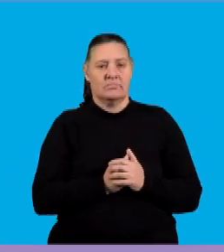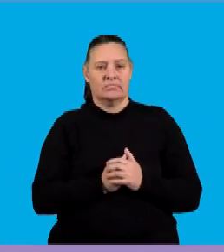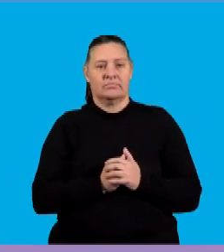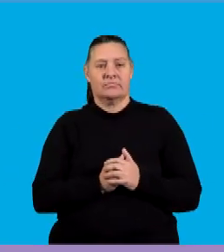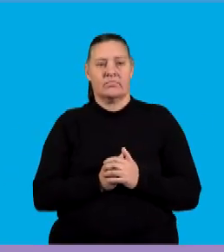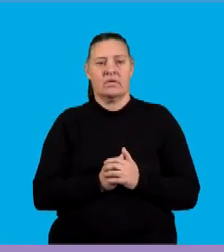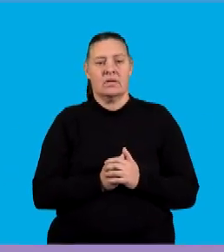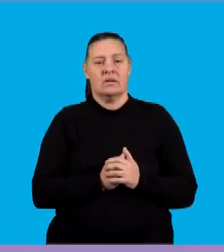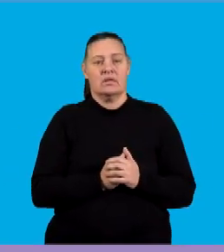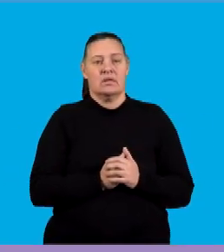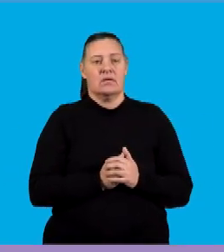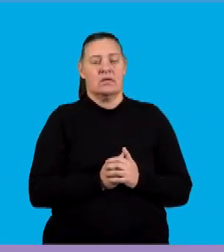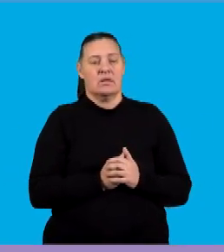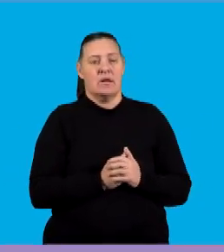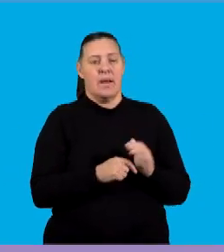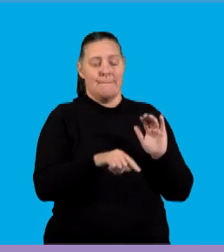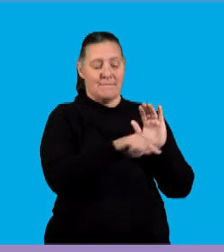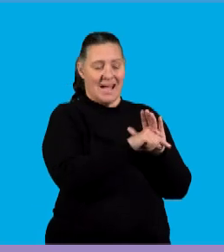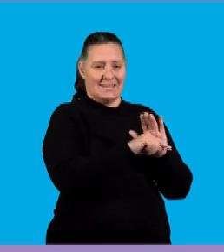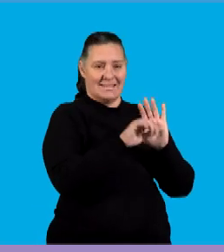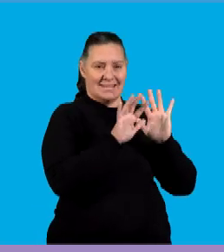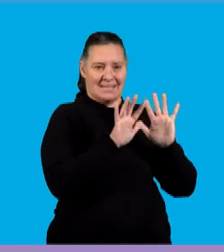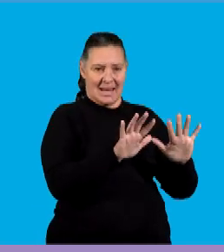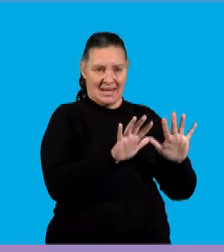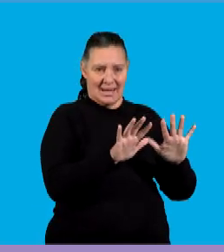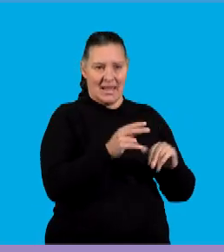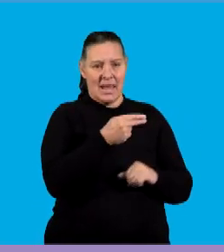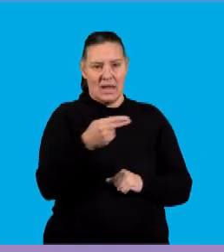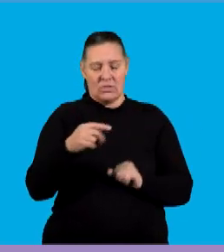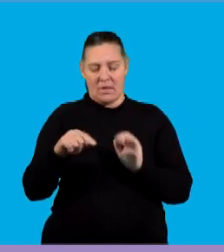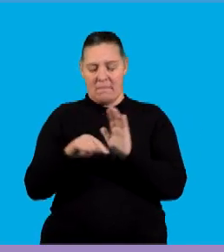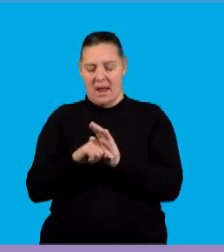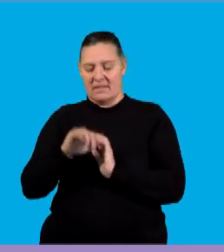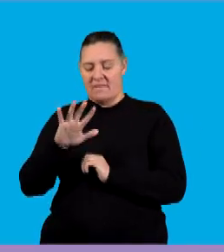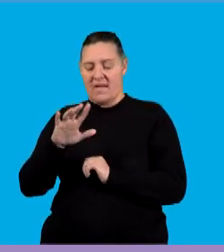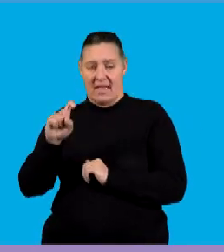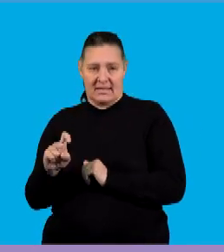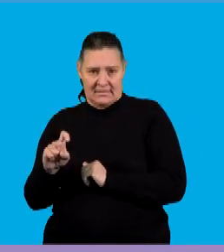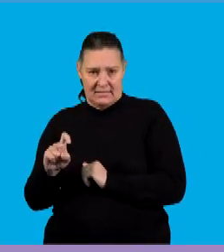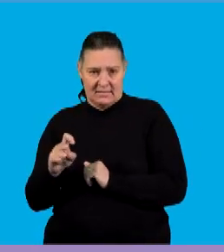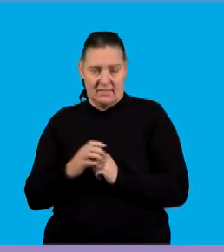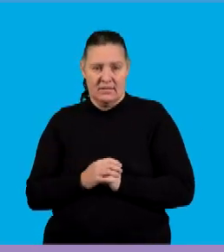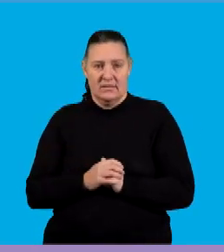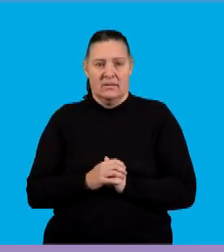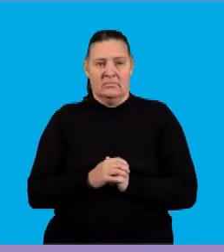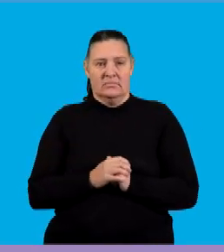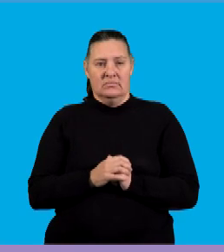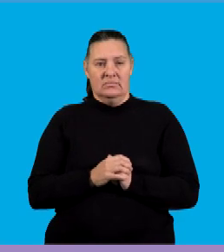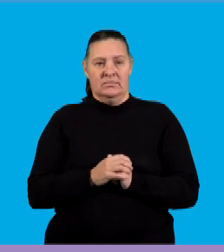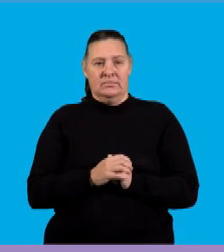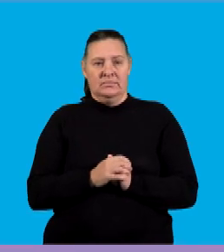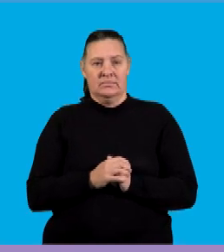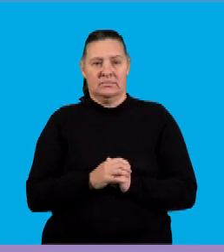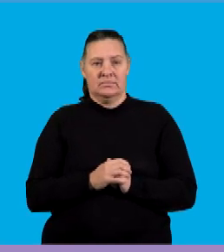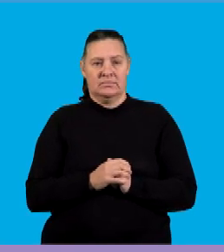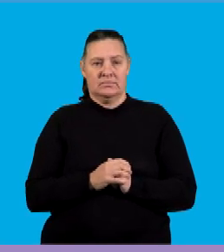for that x. Firstly, we are going to use the additive inverse of a positive 10. And that, of course, is a negative 10.